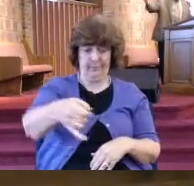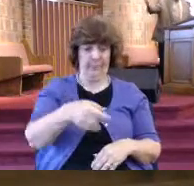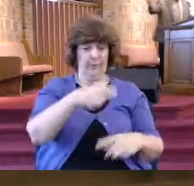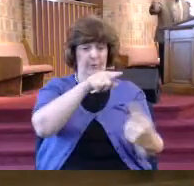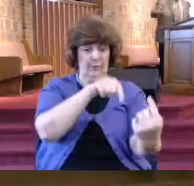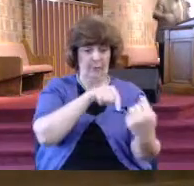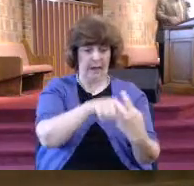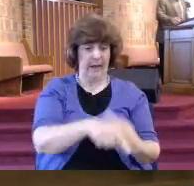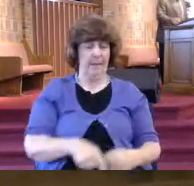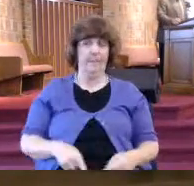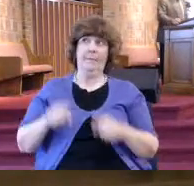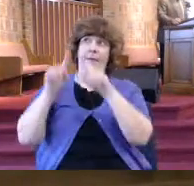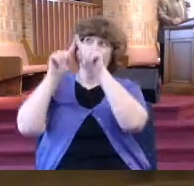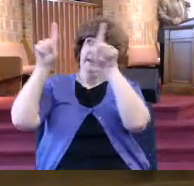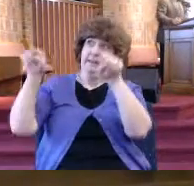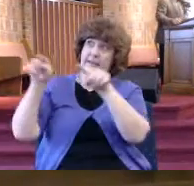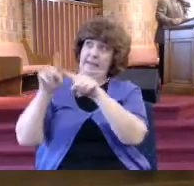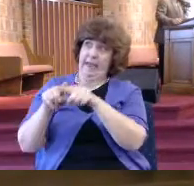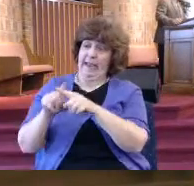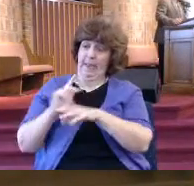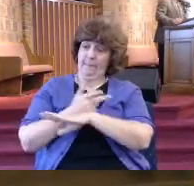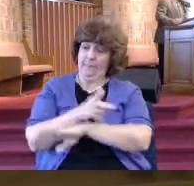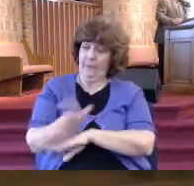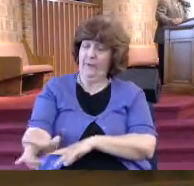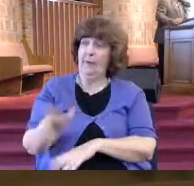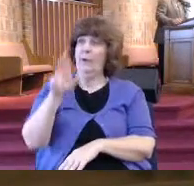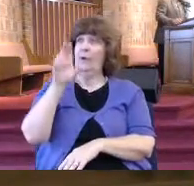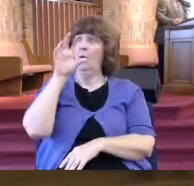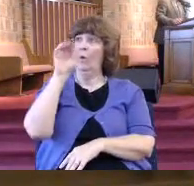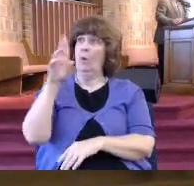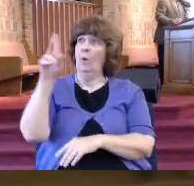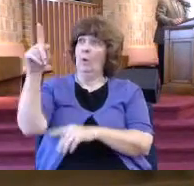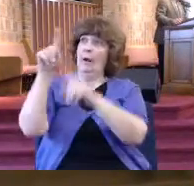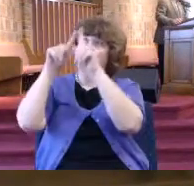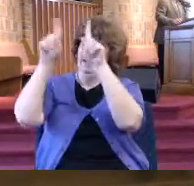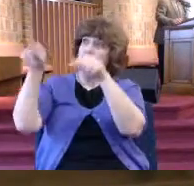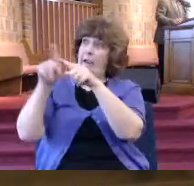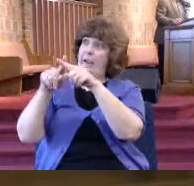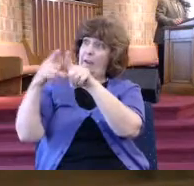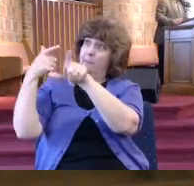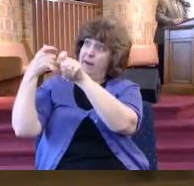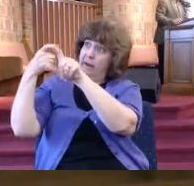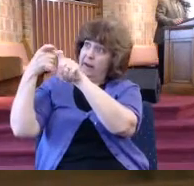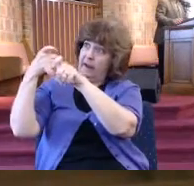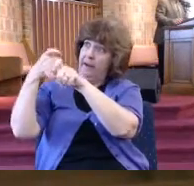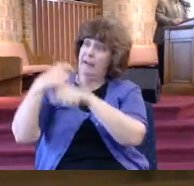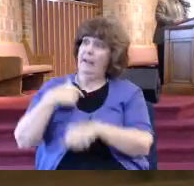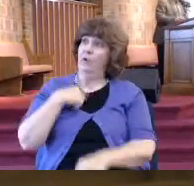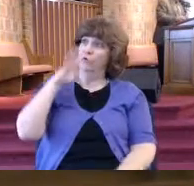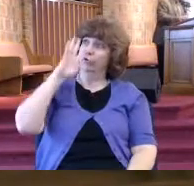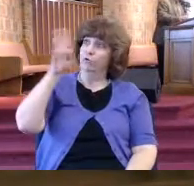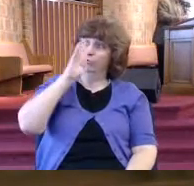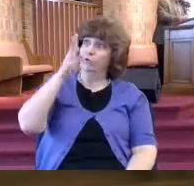other things. The signs of authority.